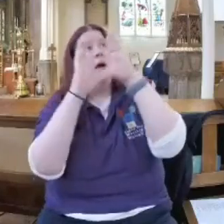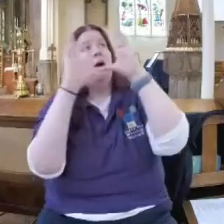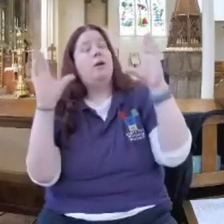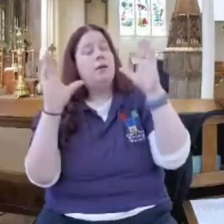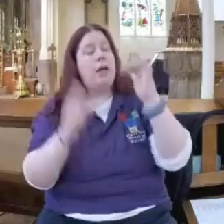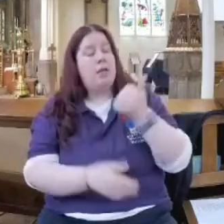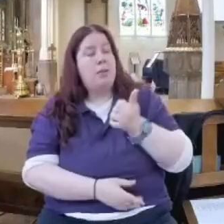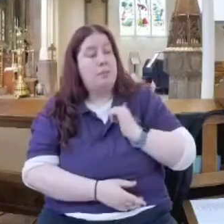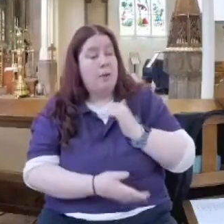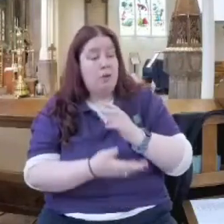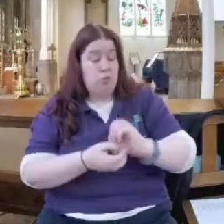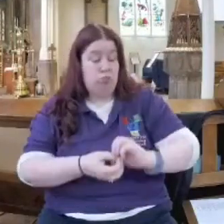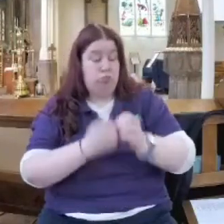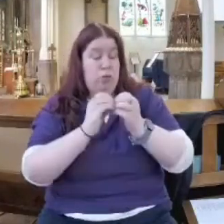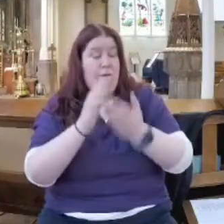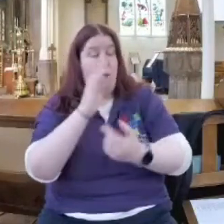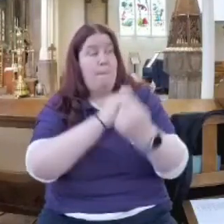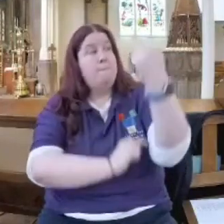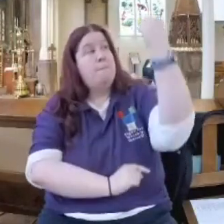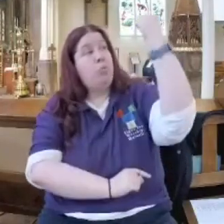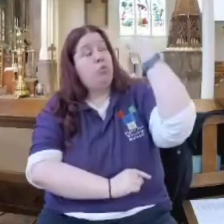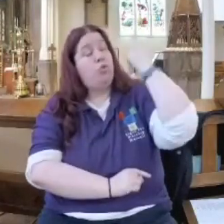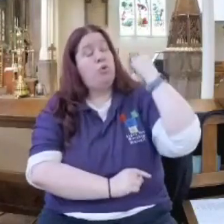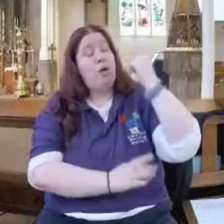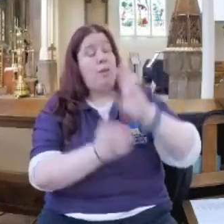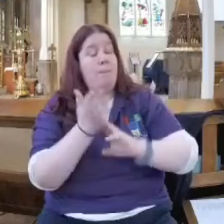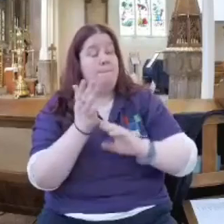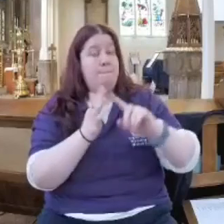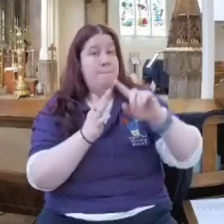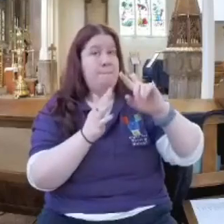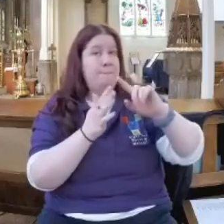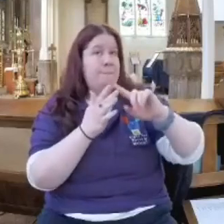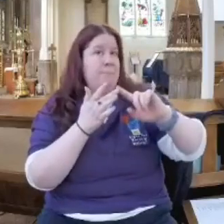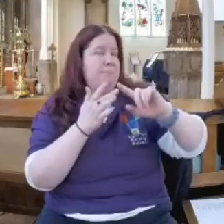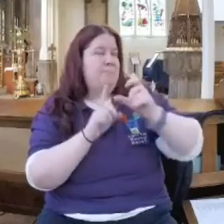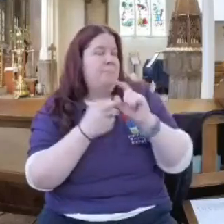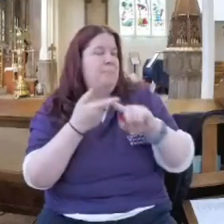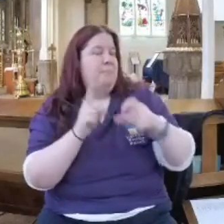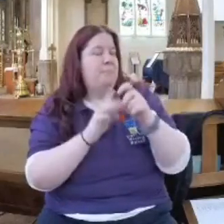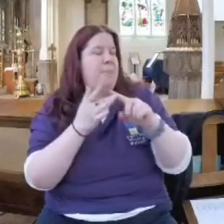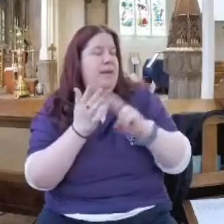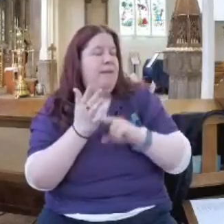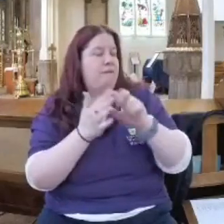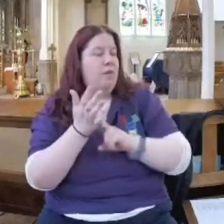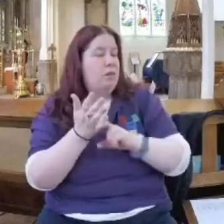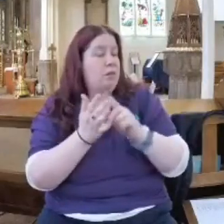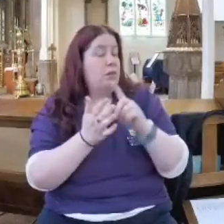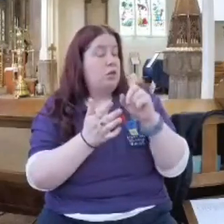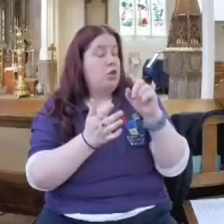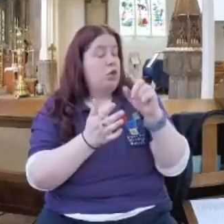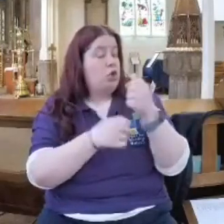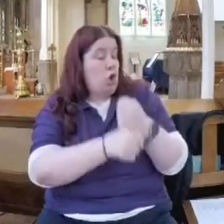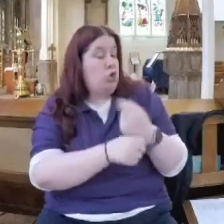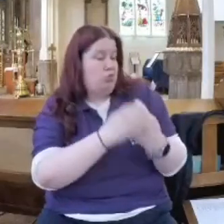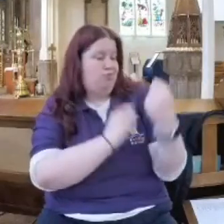developed by the medieval church, largely here in England. And these beliefs form the basis for